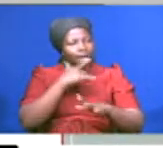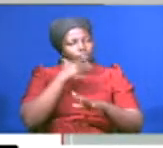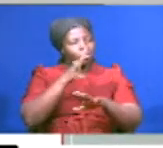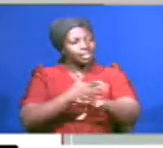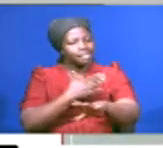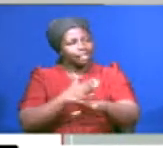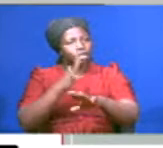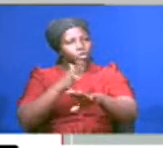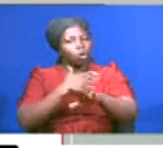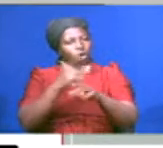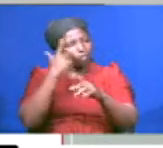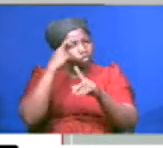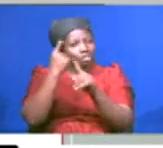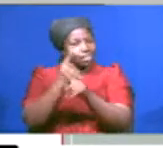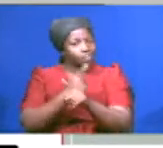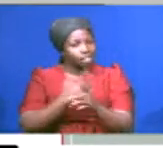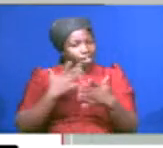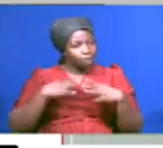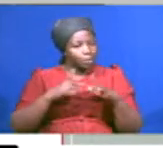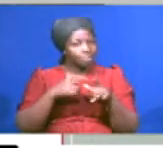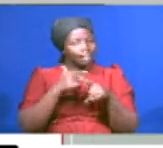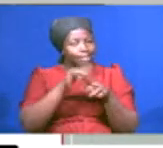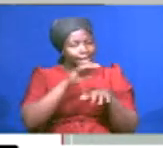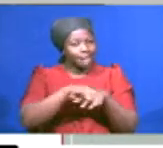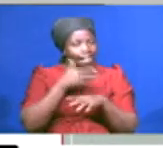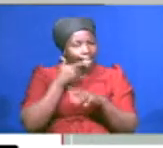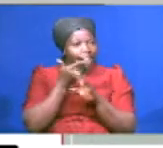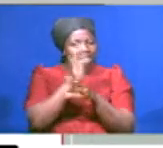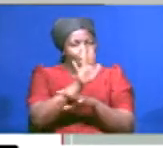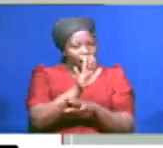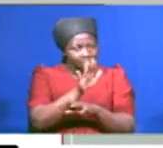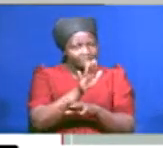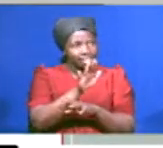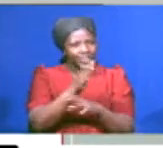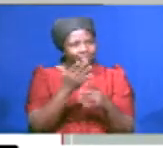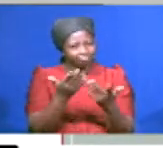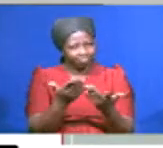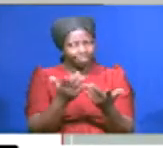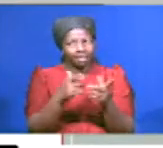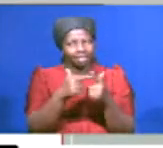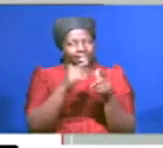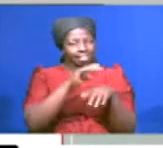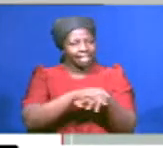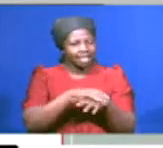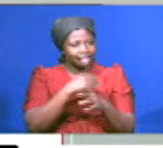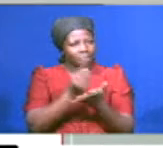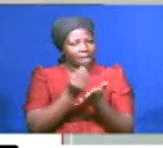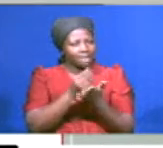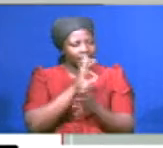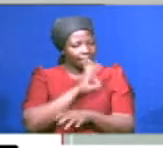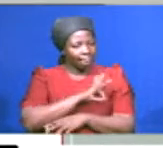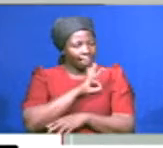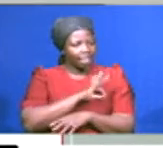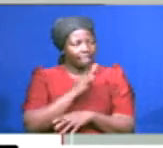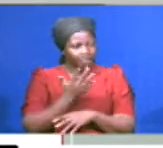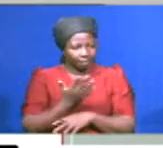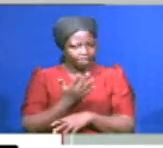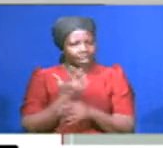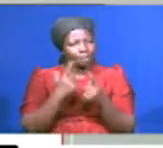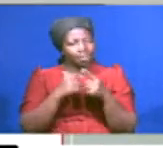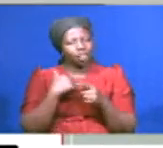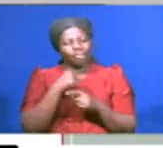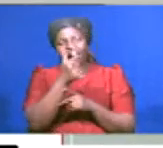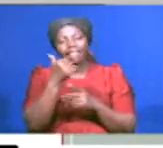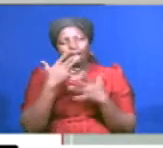And they get a response. Mm. And like you said, it's work for them and they make money. It's yeah, risk yeah, at the end of the day. Yeah. But are people like you